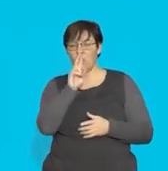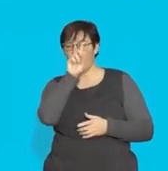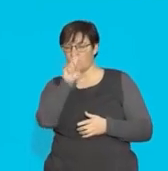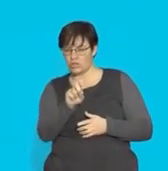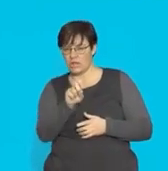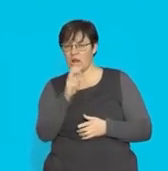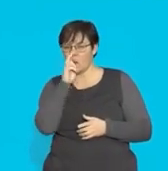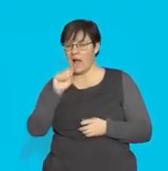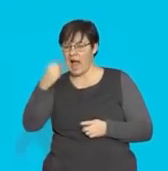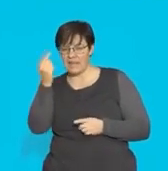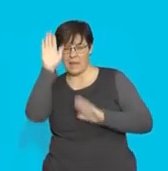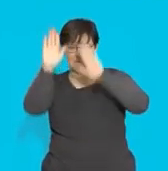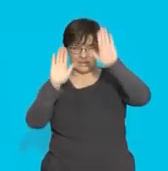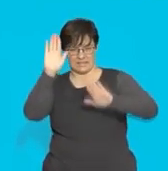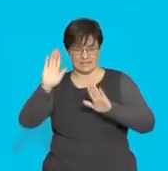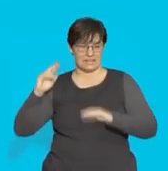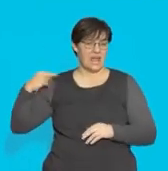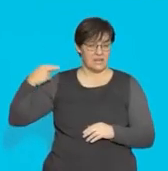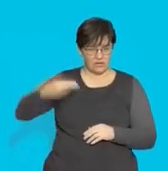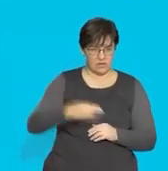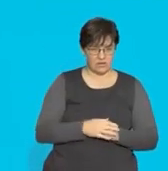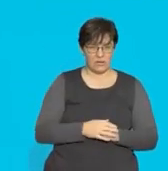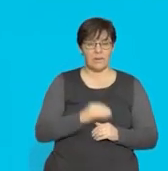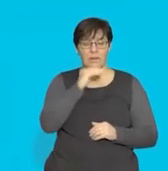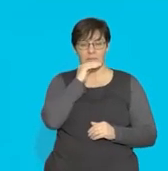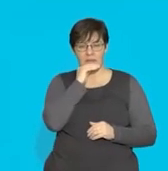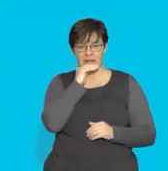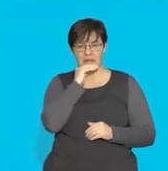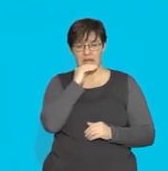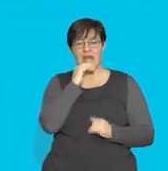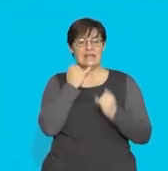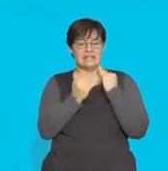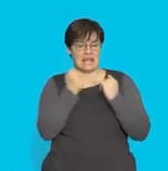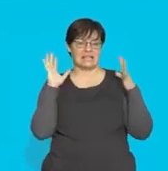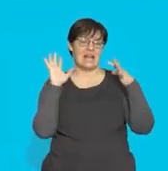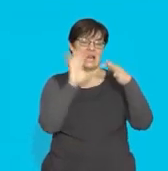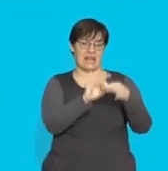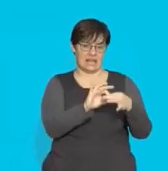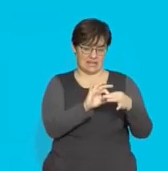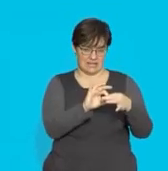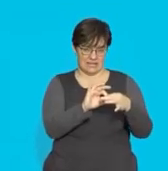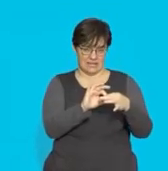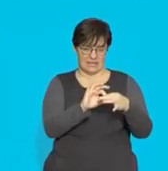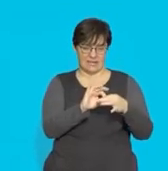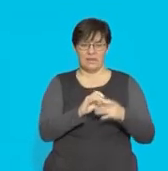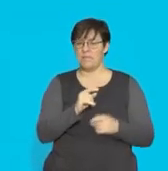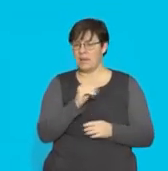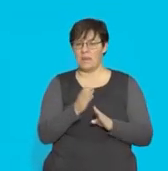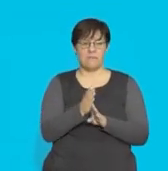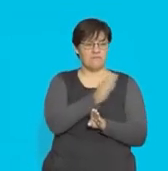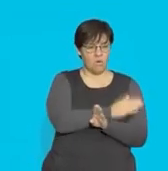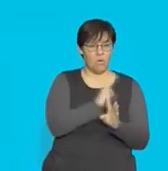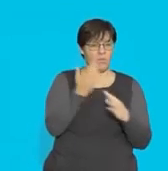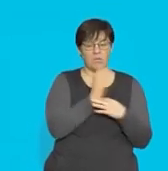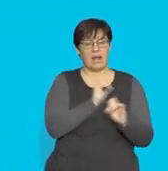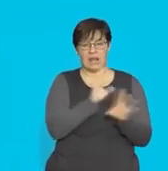and then look at another pattern of inheritance where we refer to as sex-linked inheritance. I wasn't complete with that